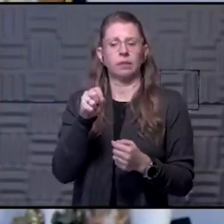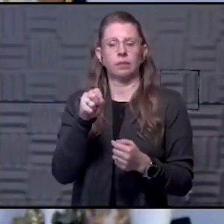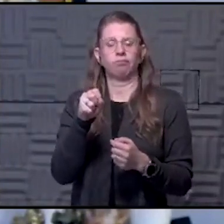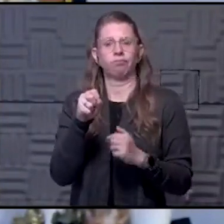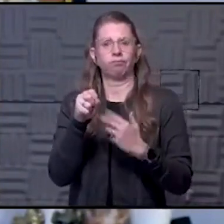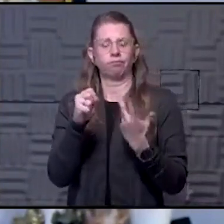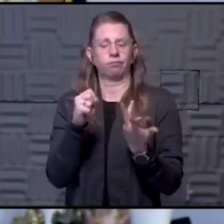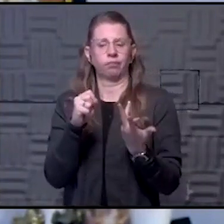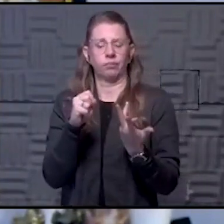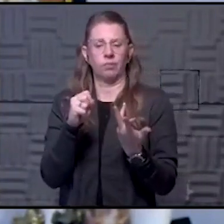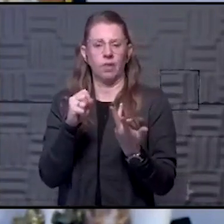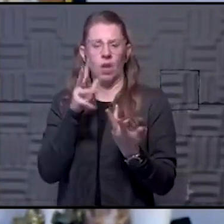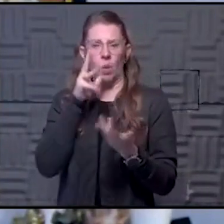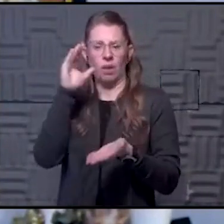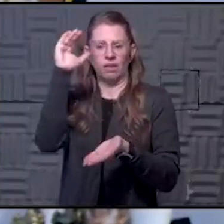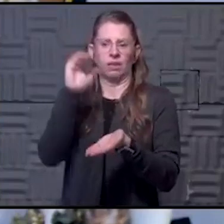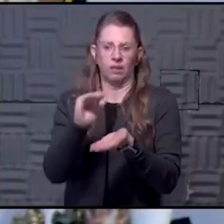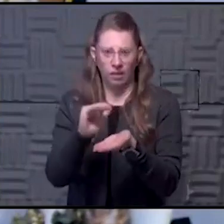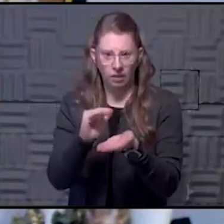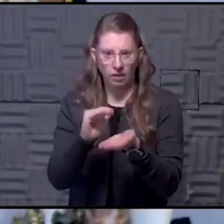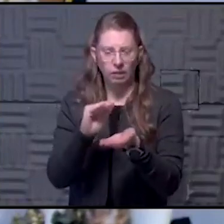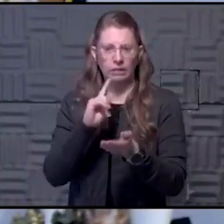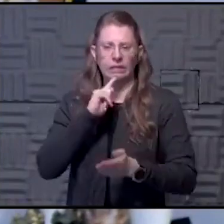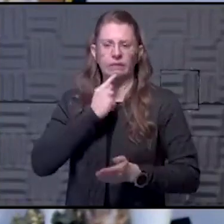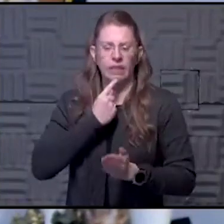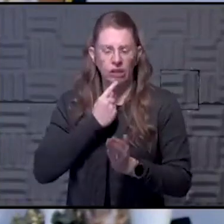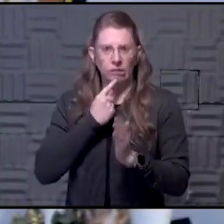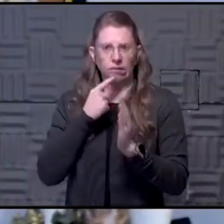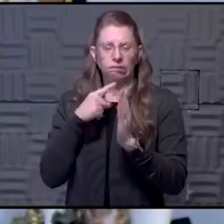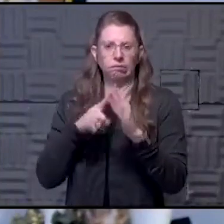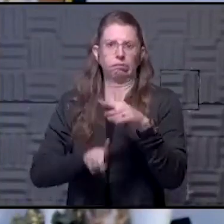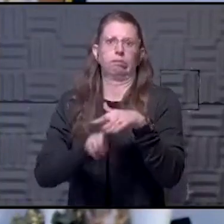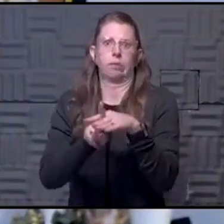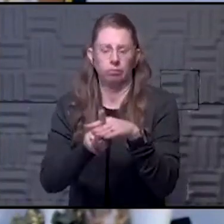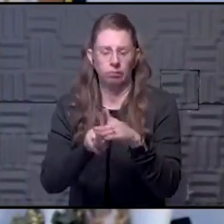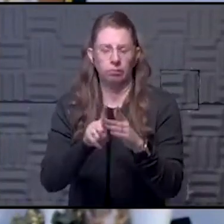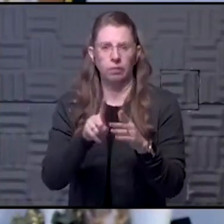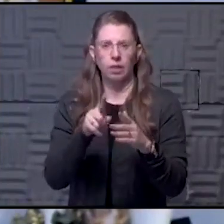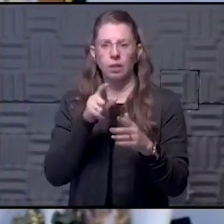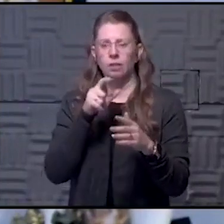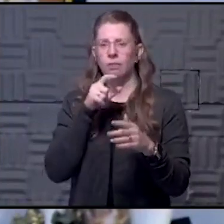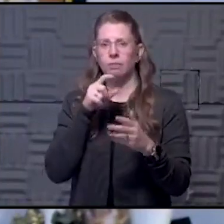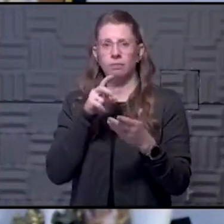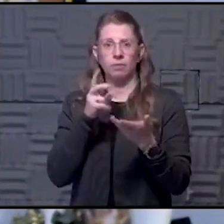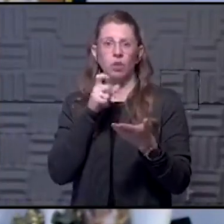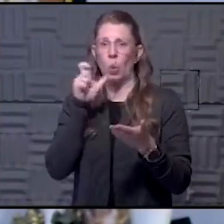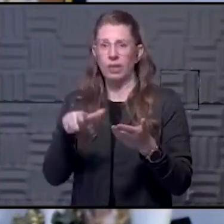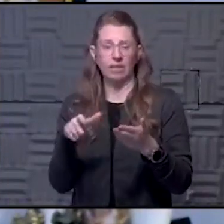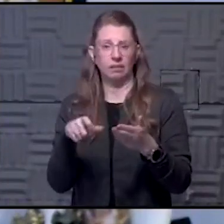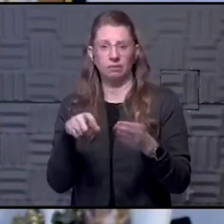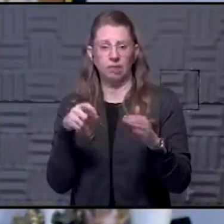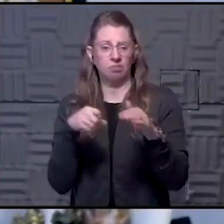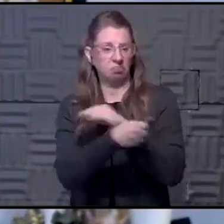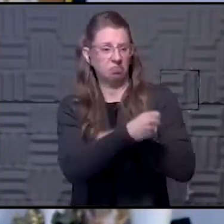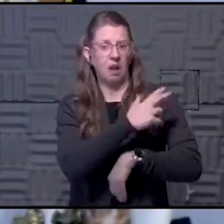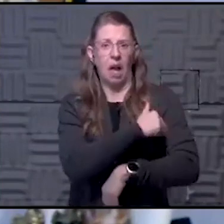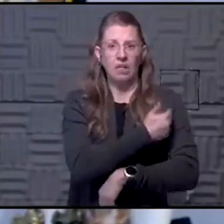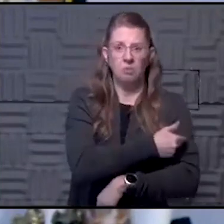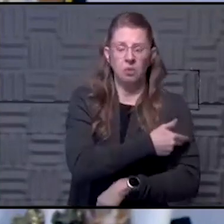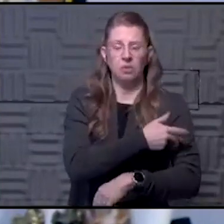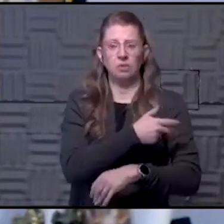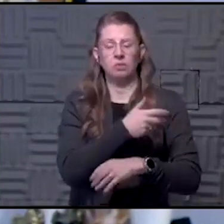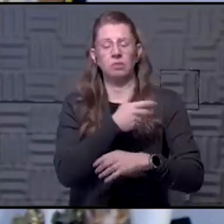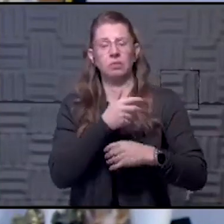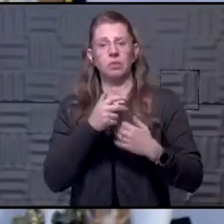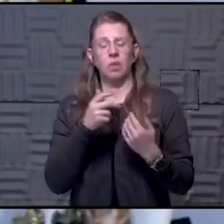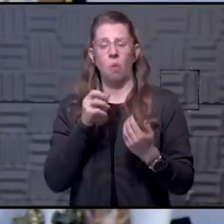don't have severe infection, hospitalization, and death. So I think that there will be a general trend towards